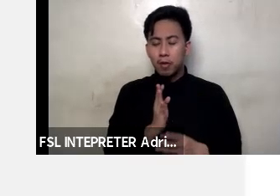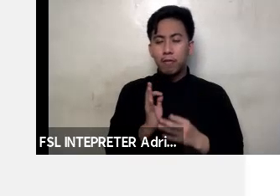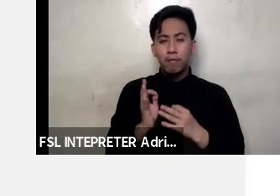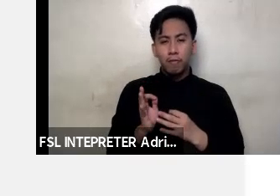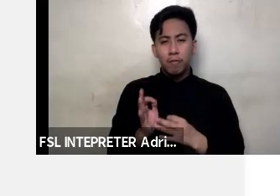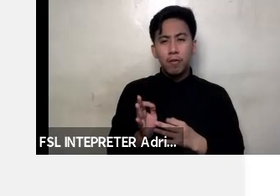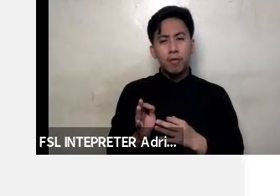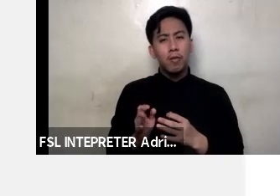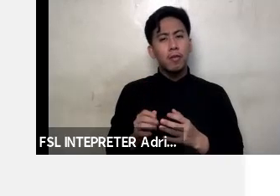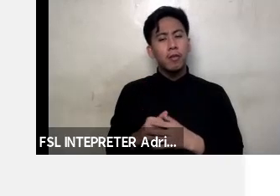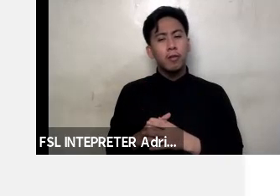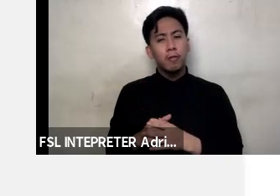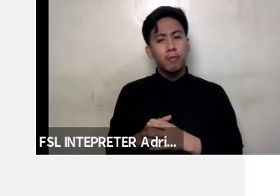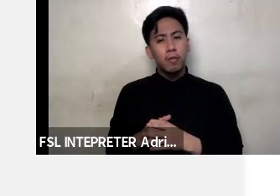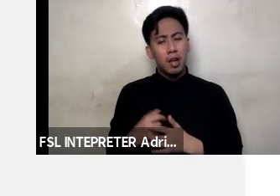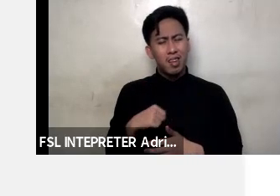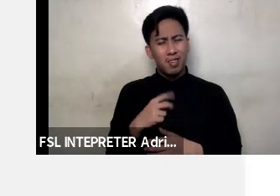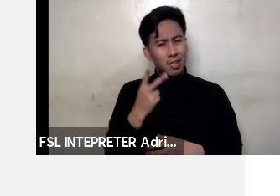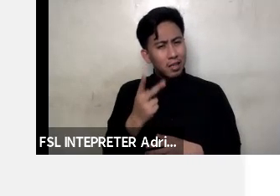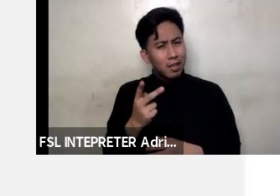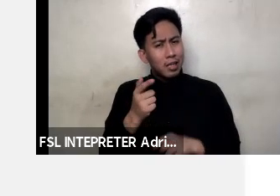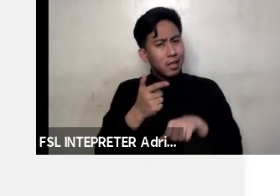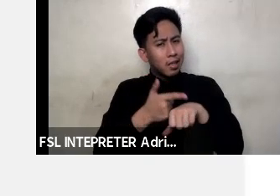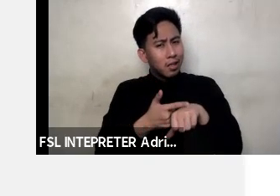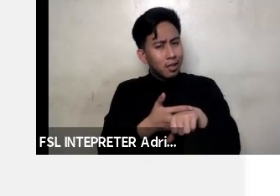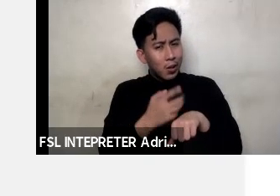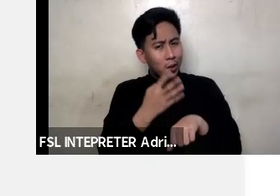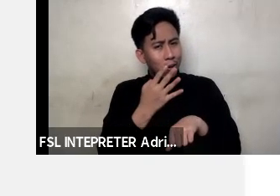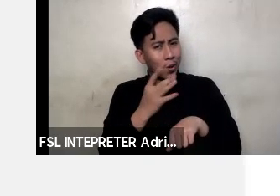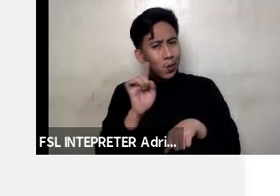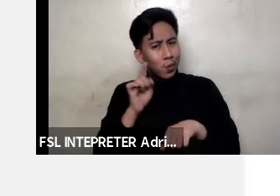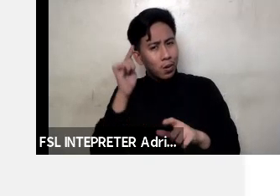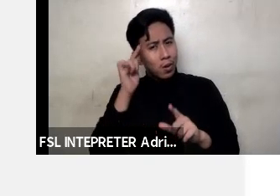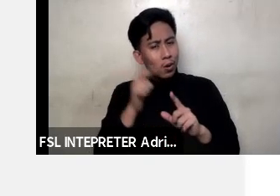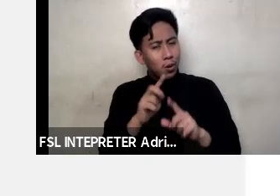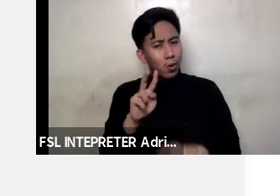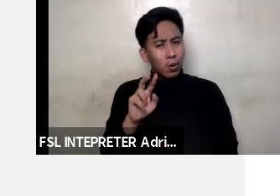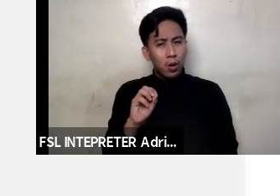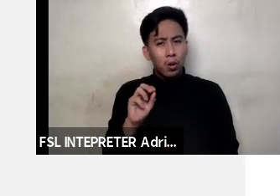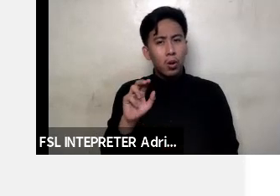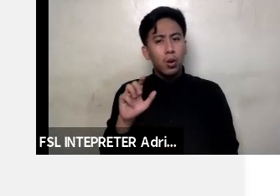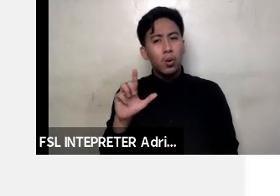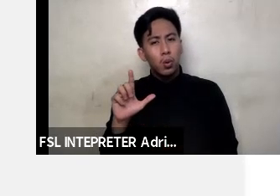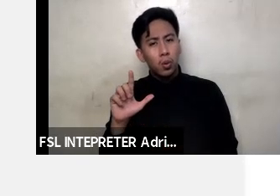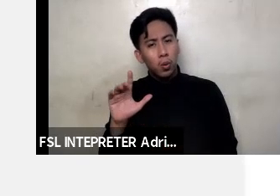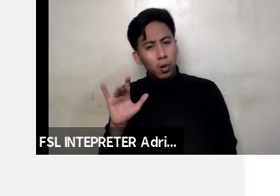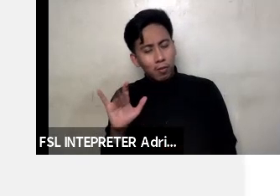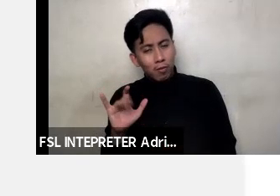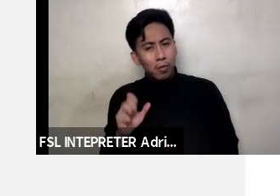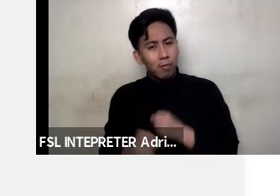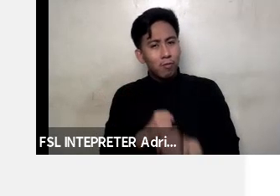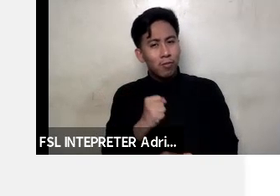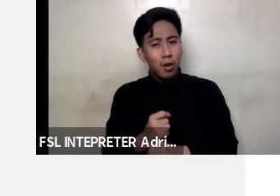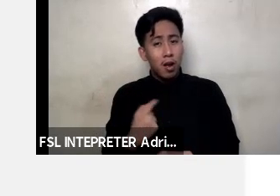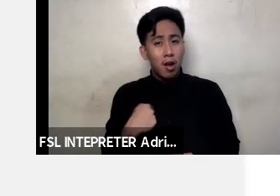can see, yung gray naman ay yung mga targets natin in 2025 and 2030. But our current situation